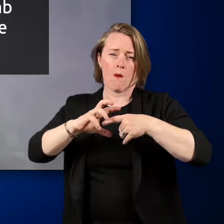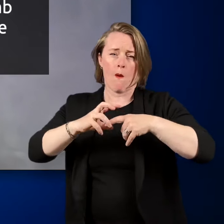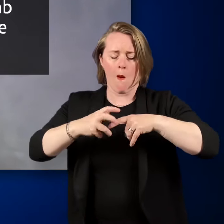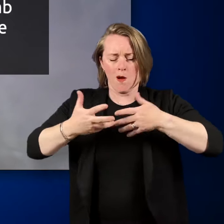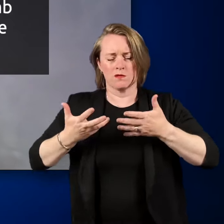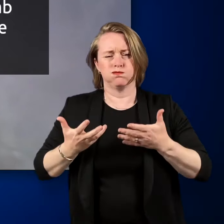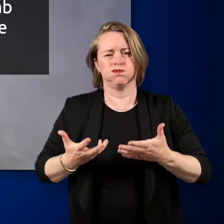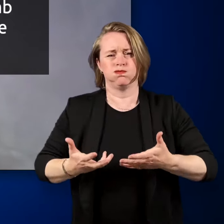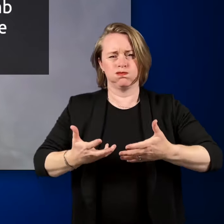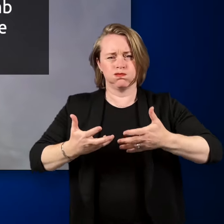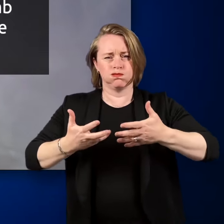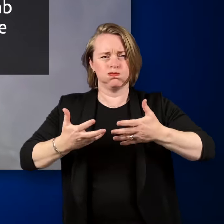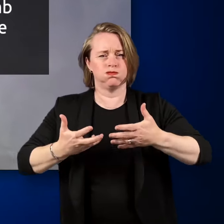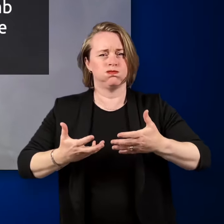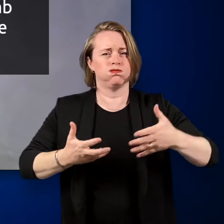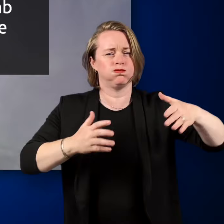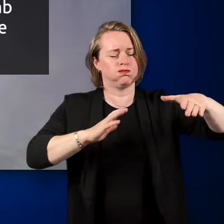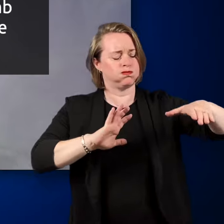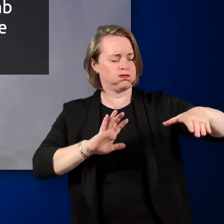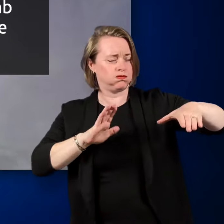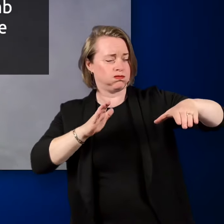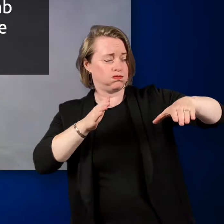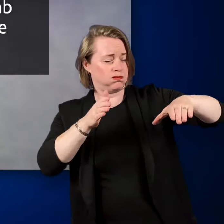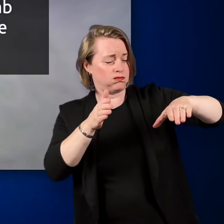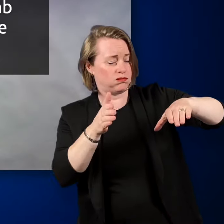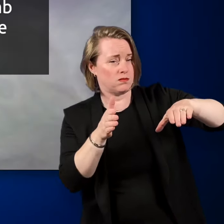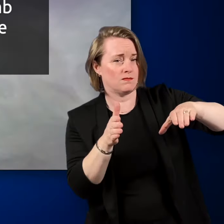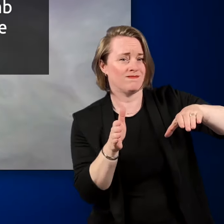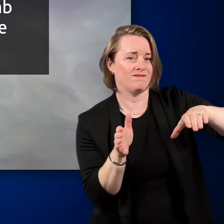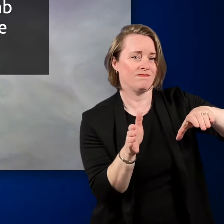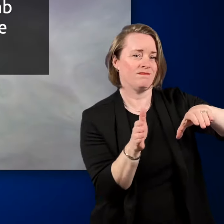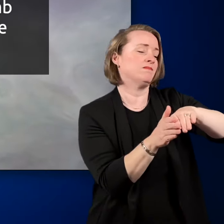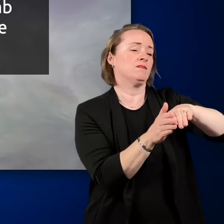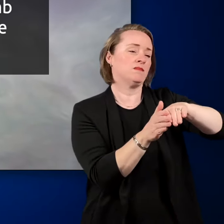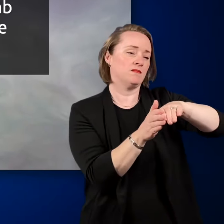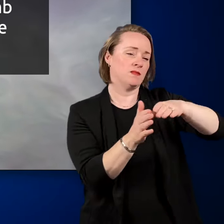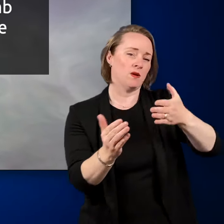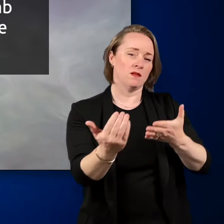entrance sealed by heavy stone,